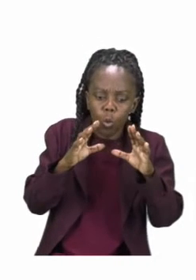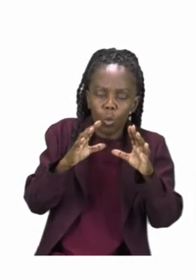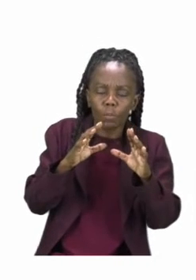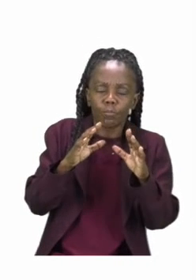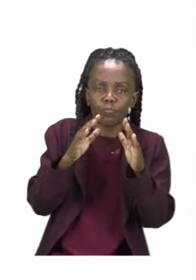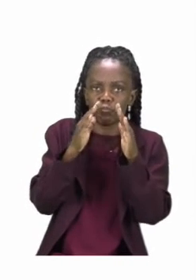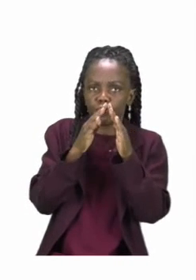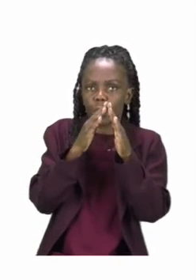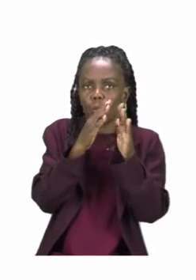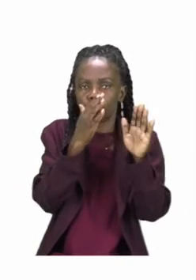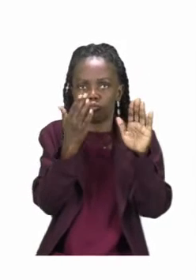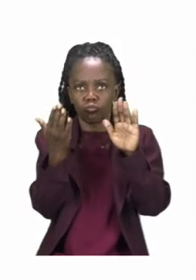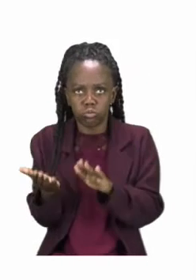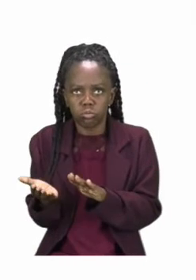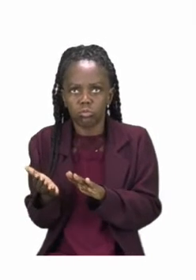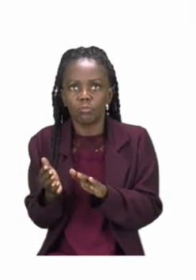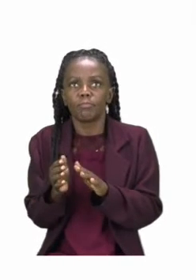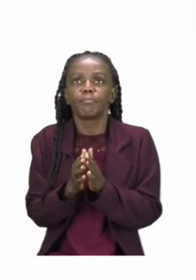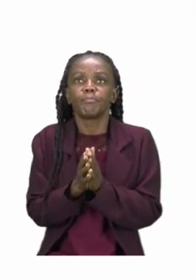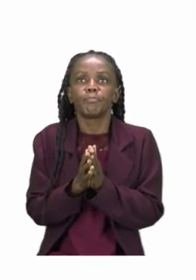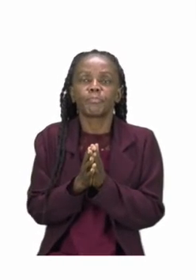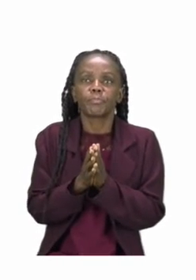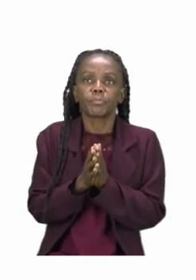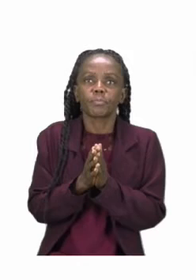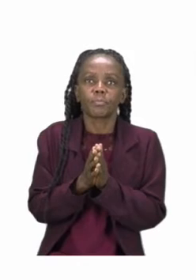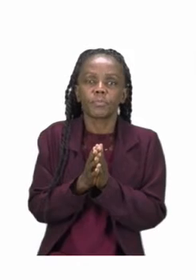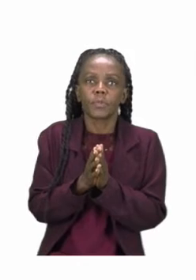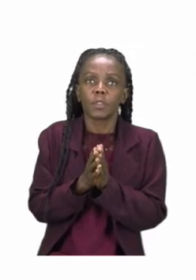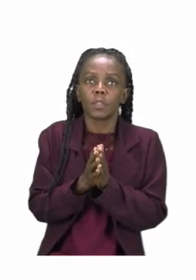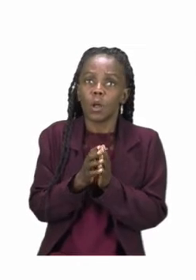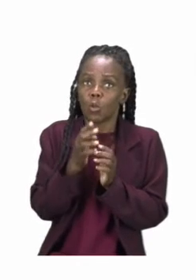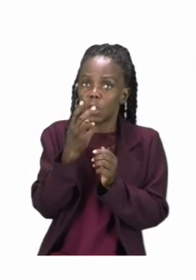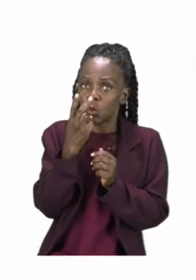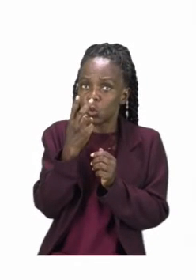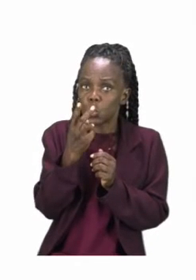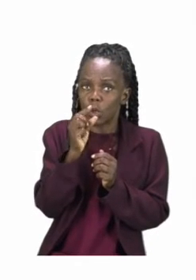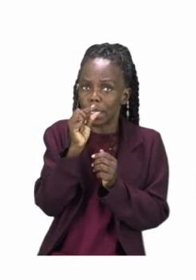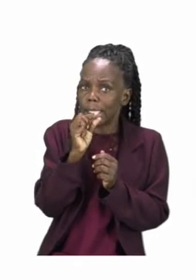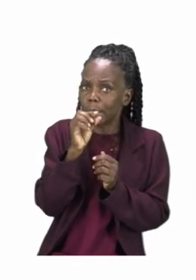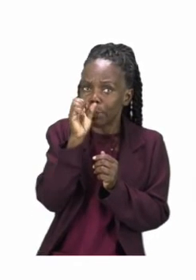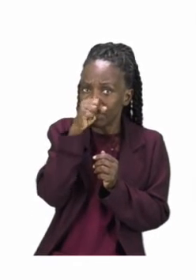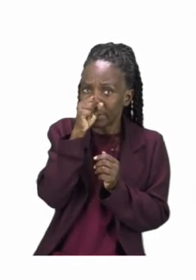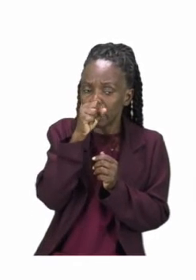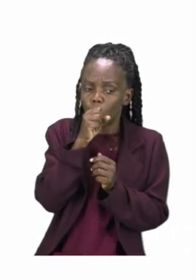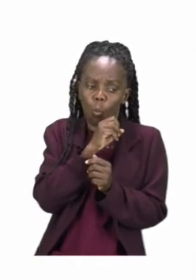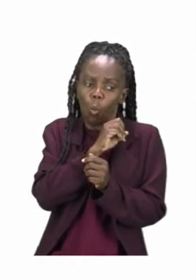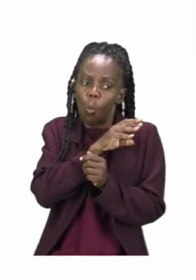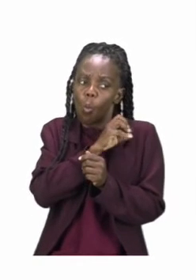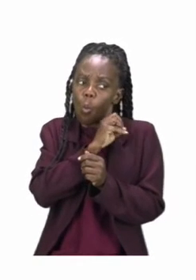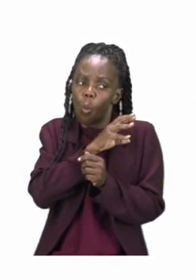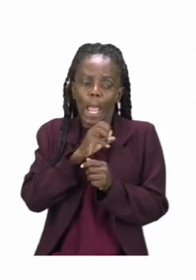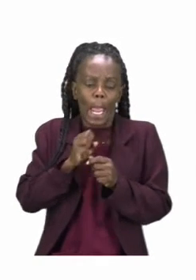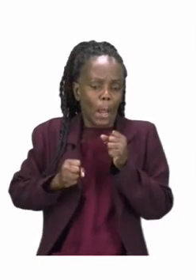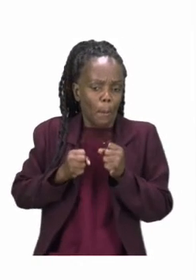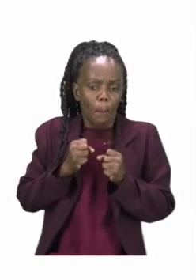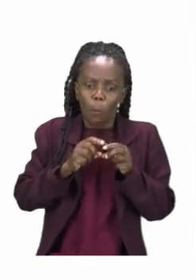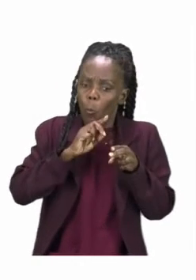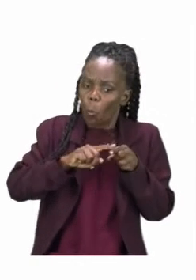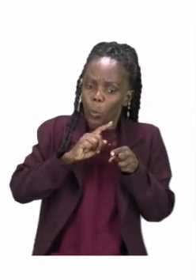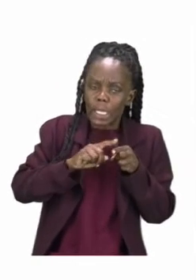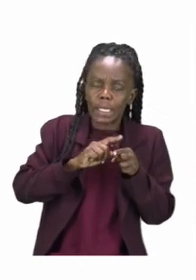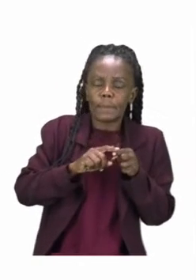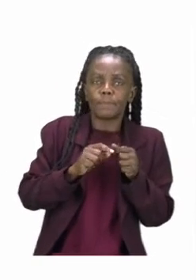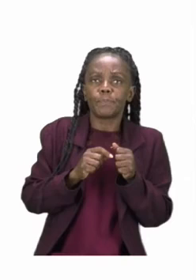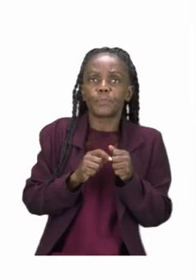down. The two little pigs were frightened and quickly ran away to their brother, the one who was building